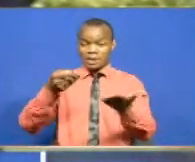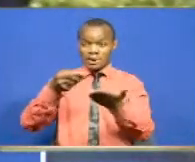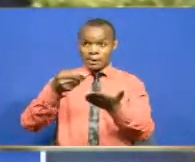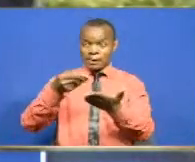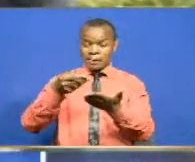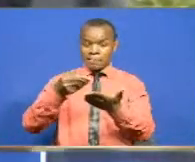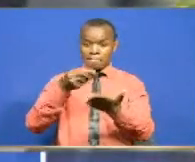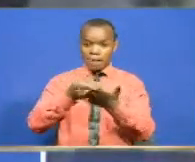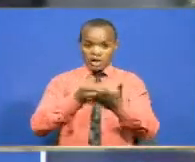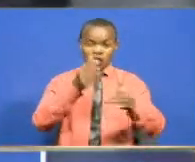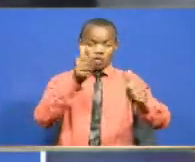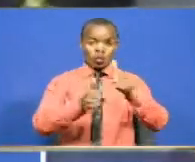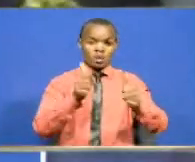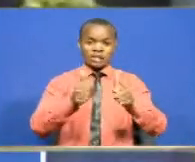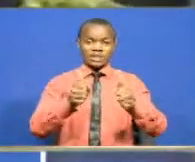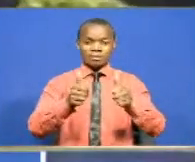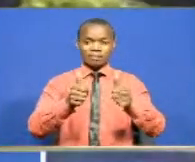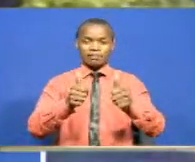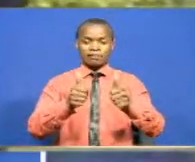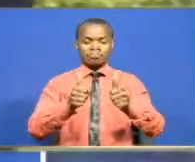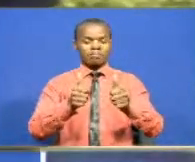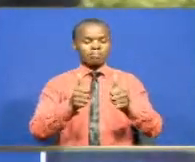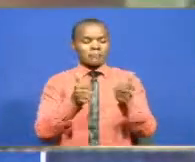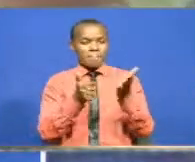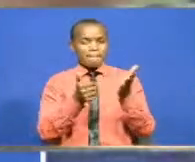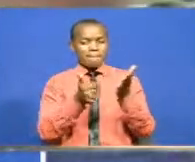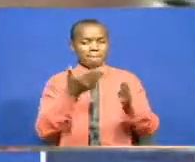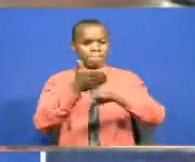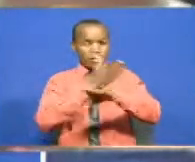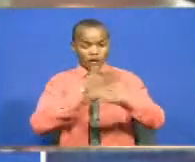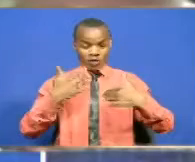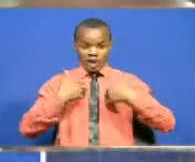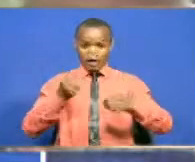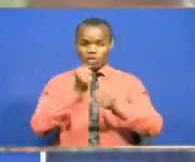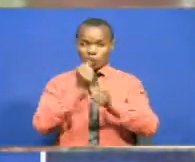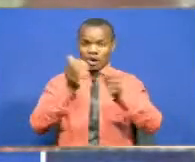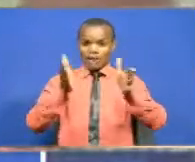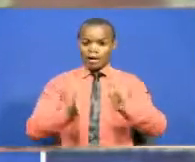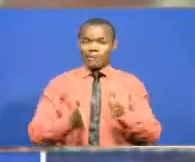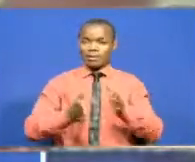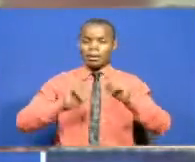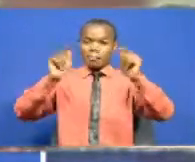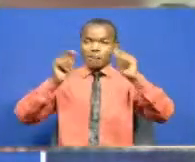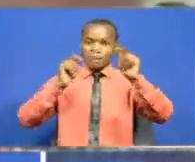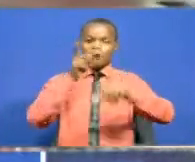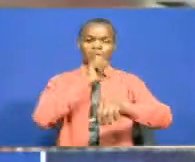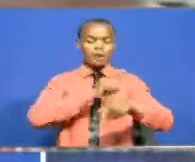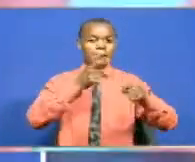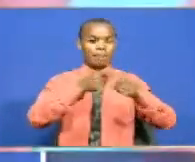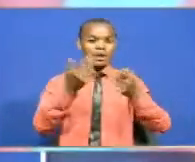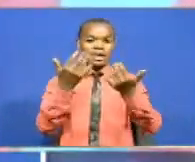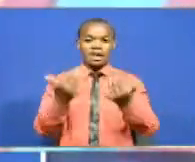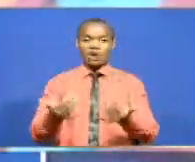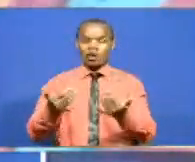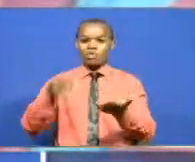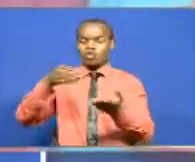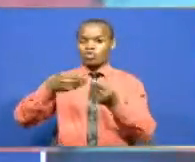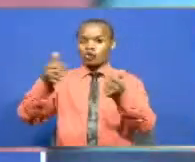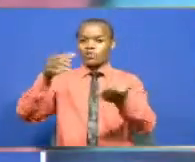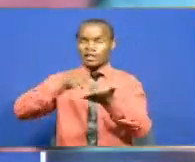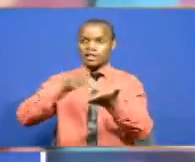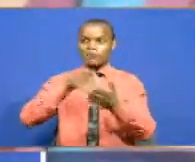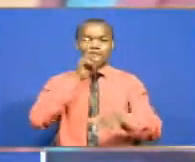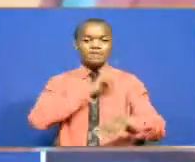health workers have been amicably solved. Lekisinyal said health workers at the Maralal Referral Hospital had